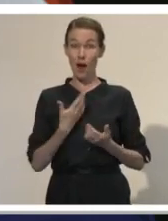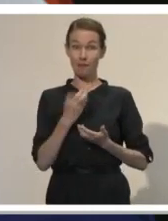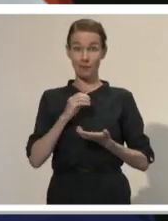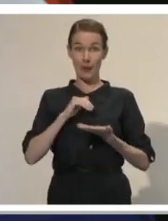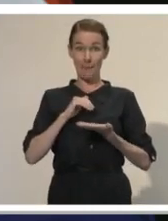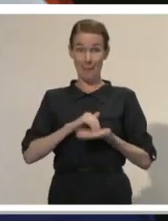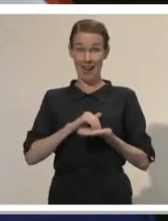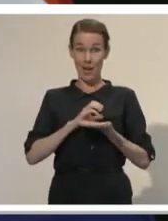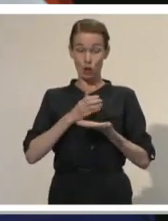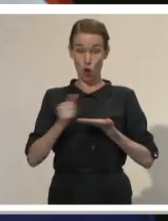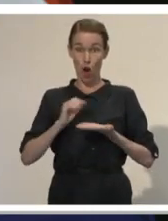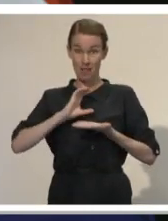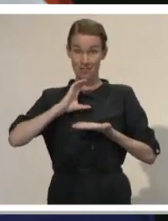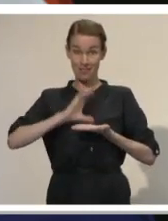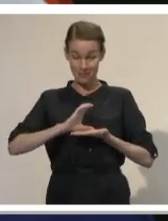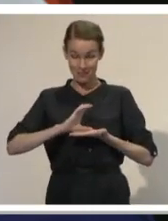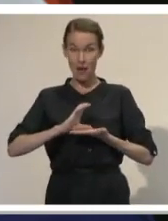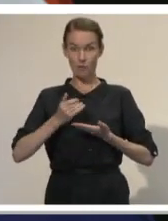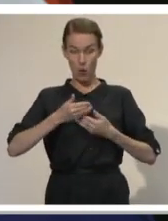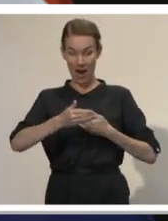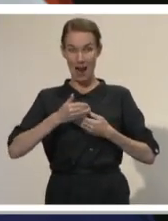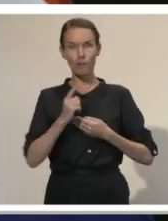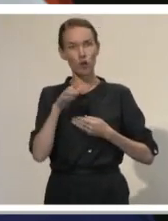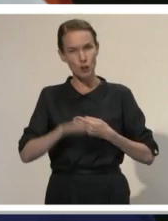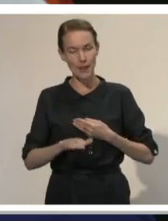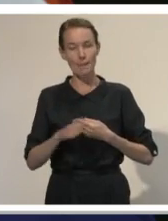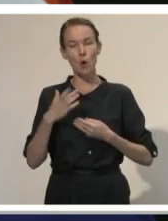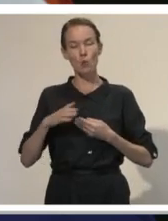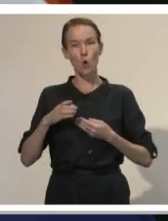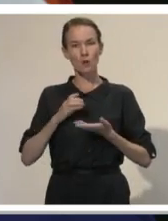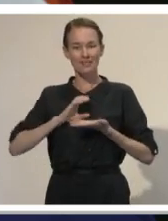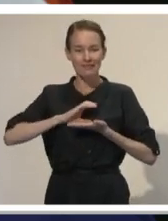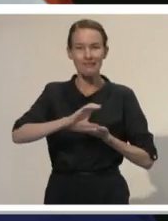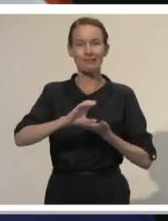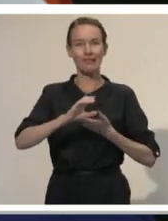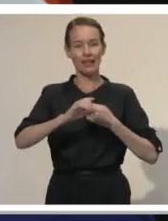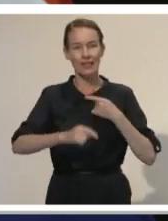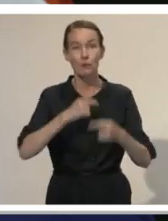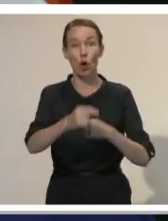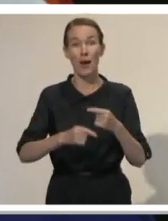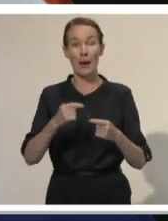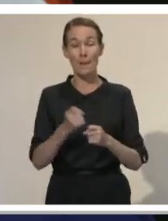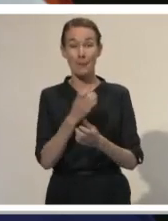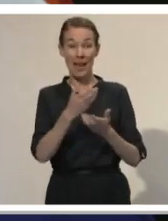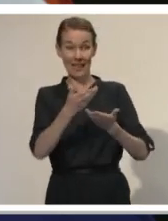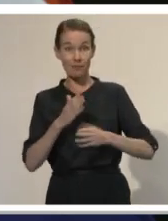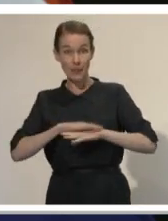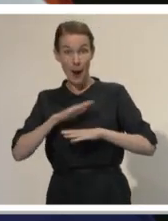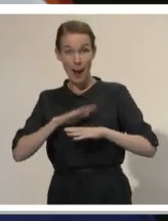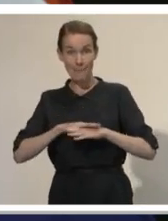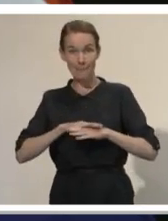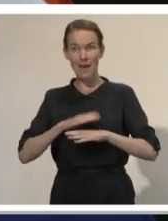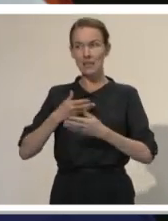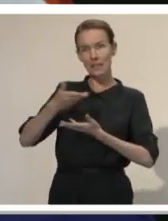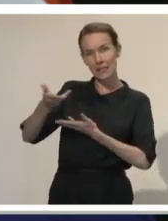package in the short term to give the media sector an adrenaline hit, to make sure that we have the time and the ability to have the